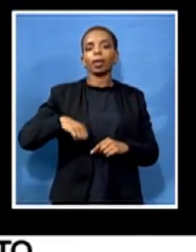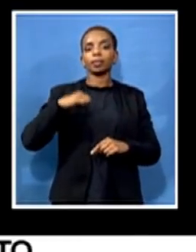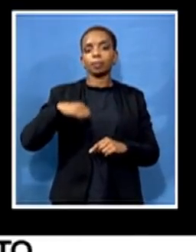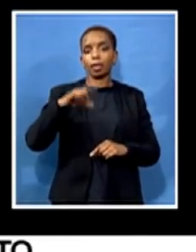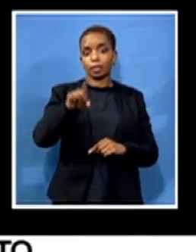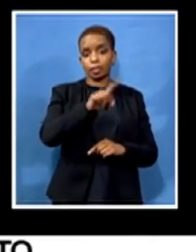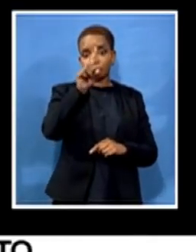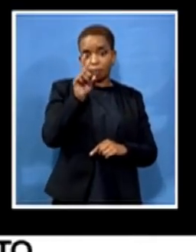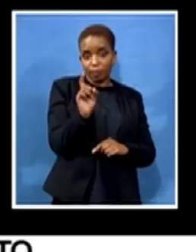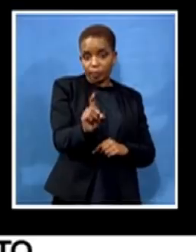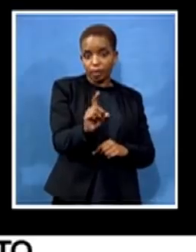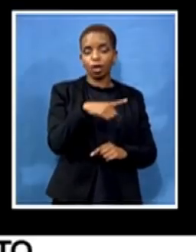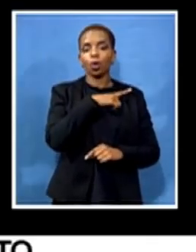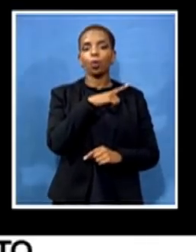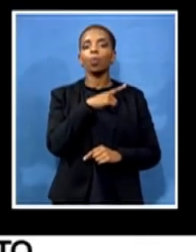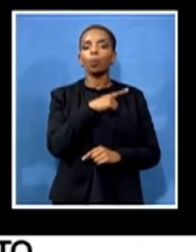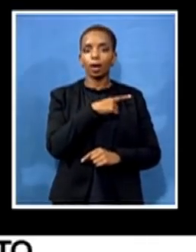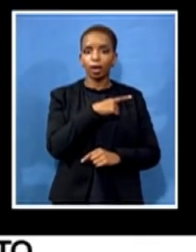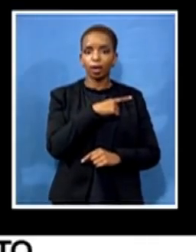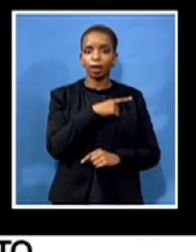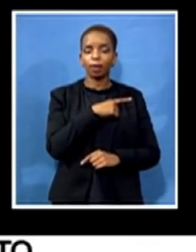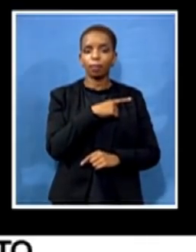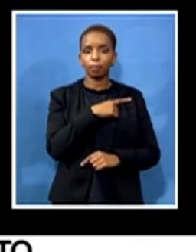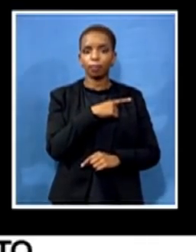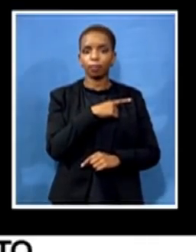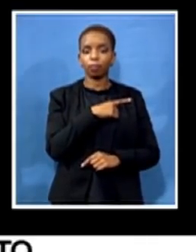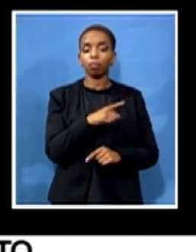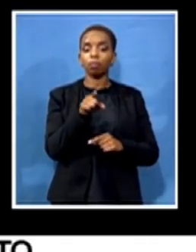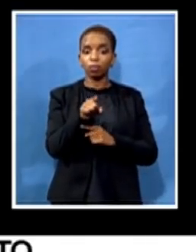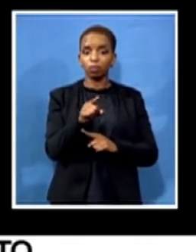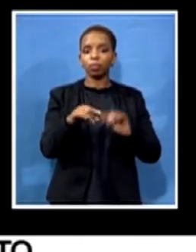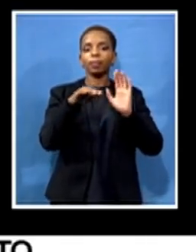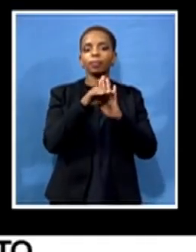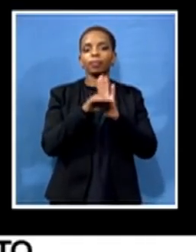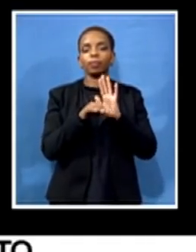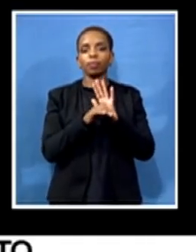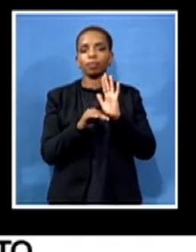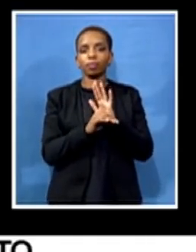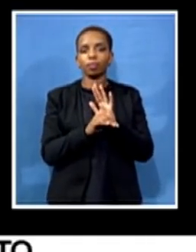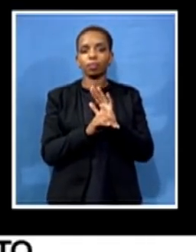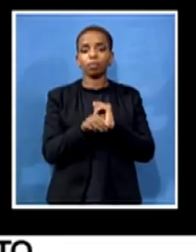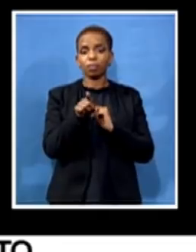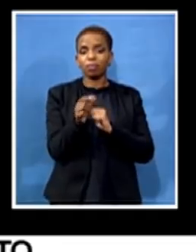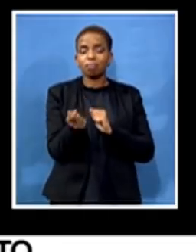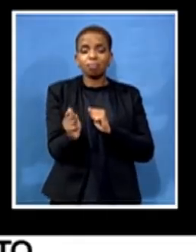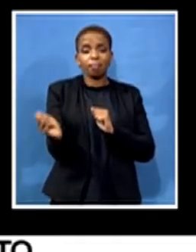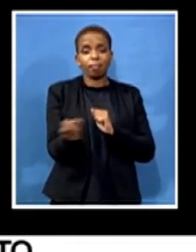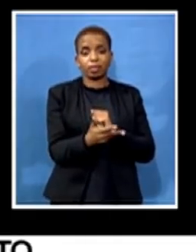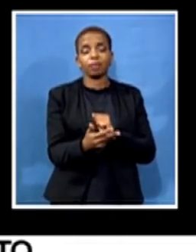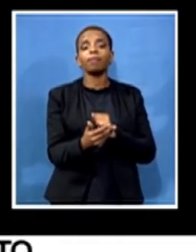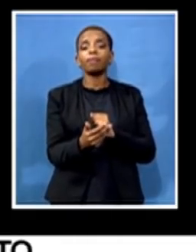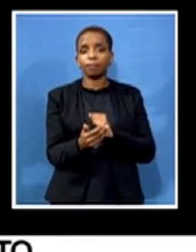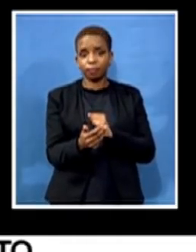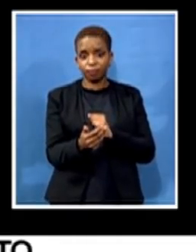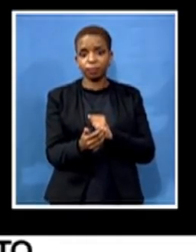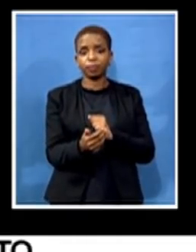this program is expensive beyond the municipalities' means. So I just want to